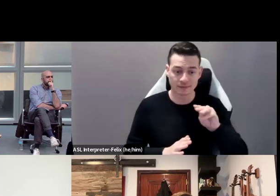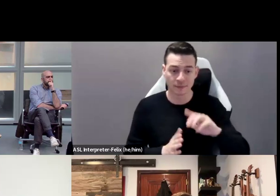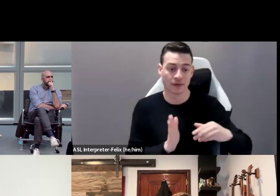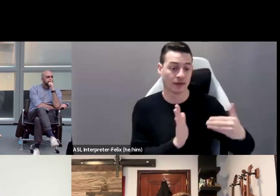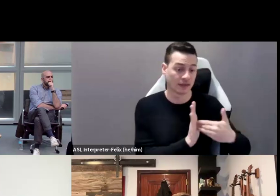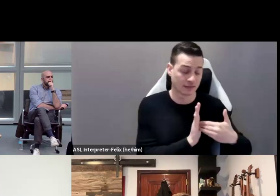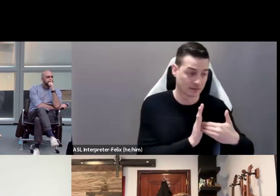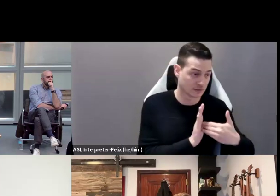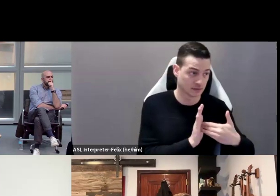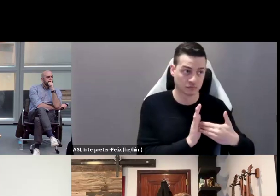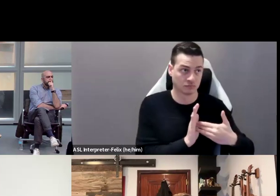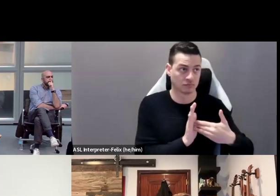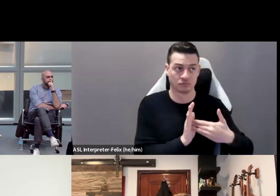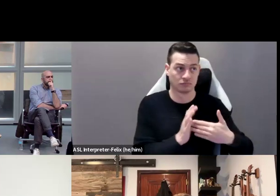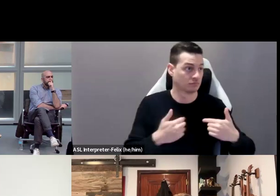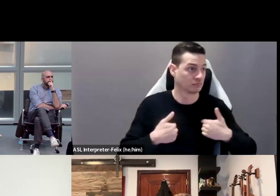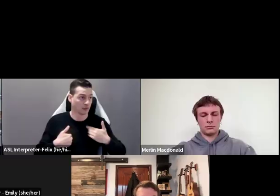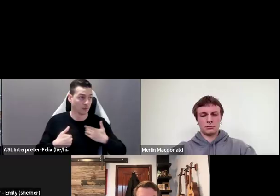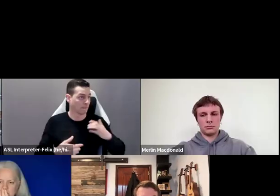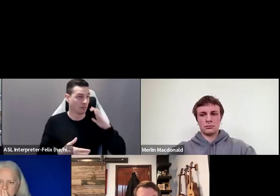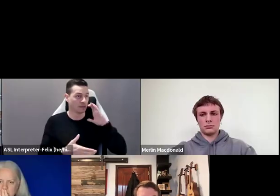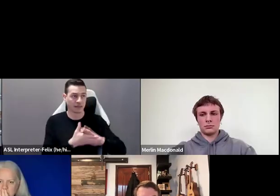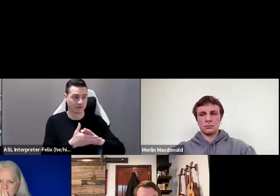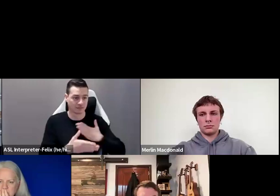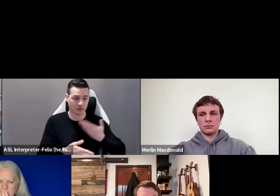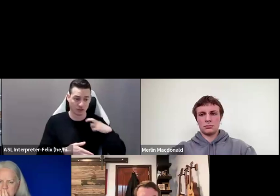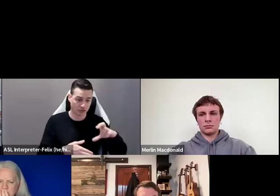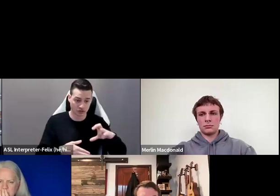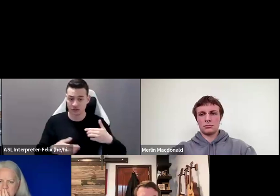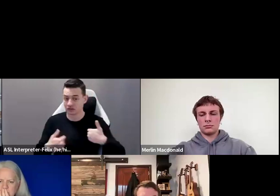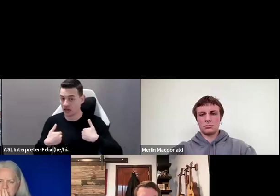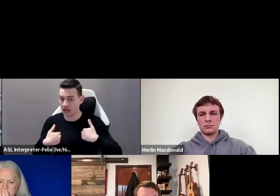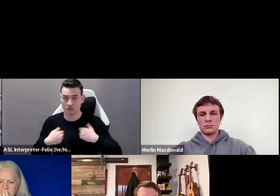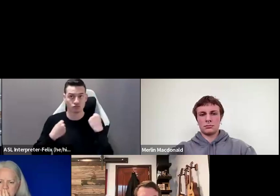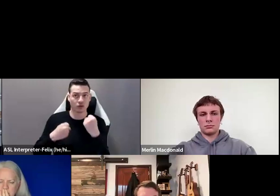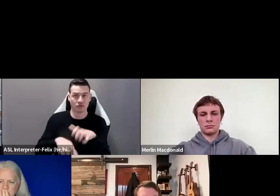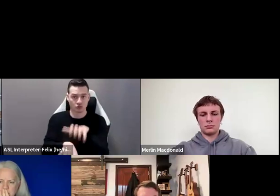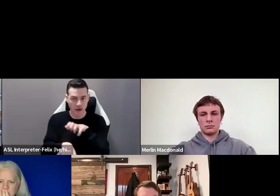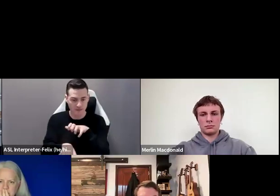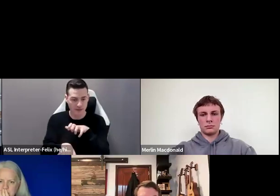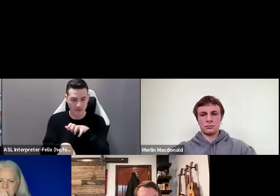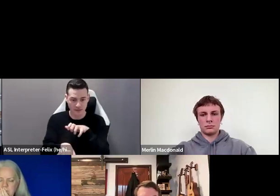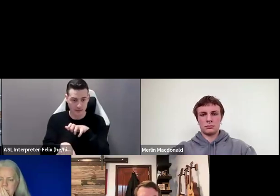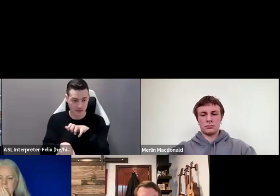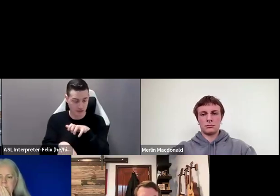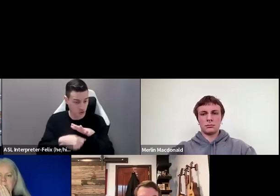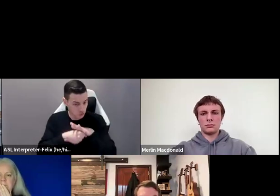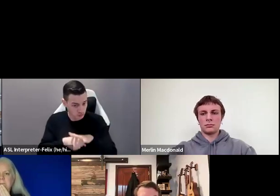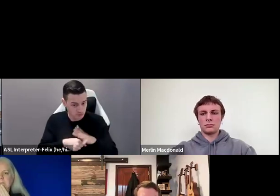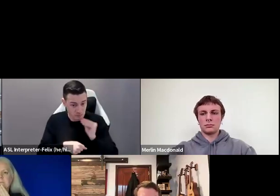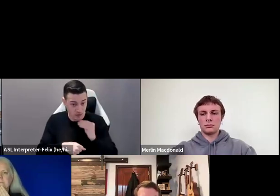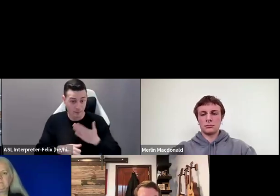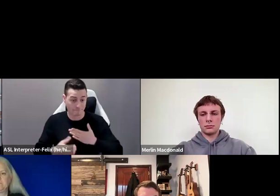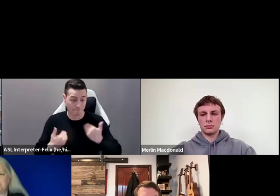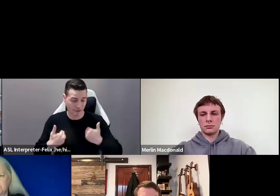body has to go up and then down, and then up and then down. And the more social determinants of health that we have, such as